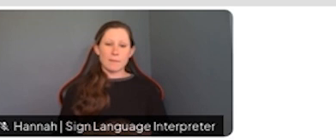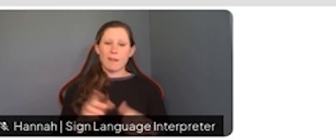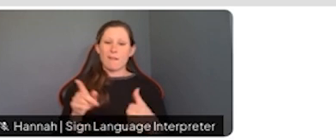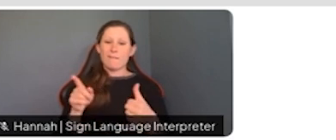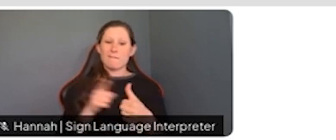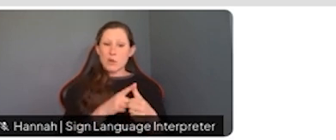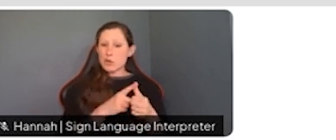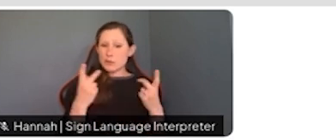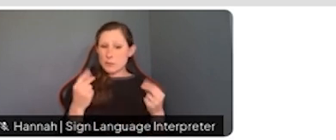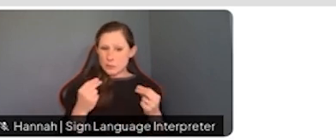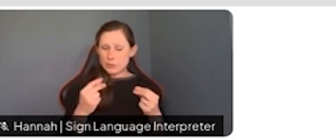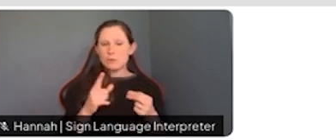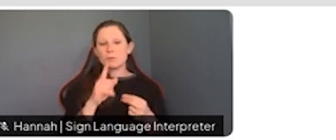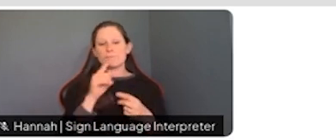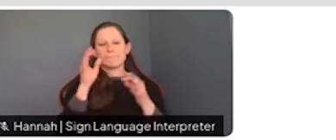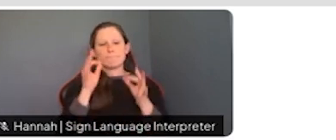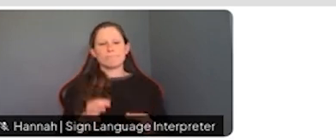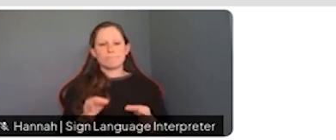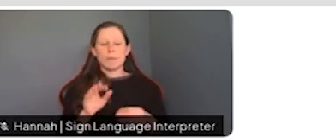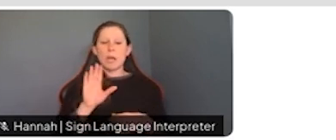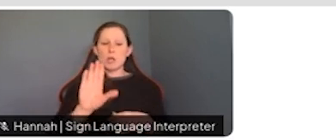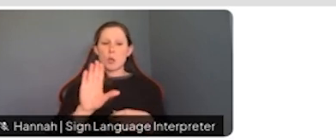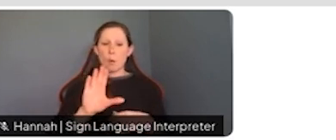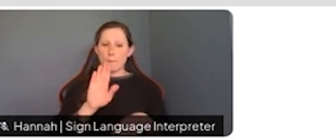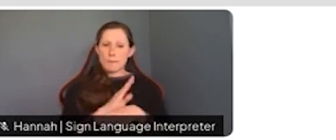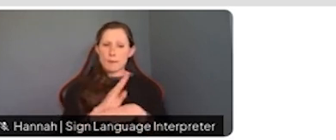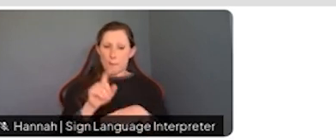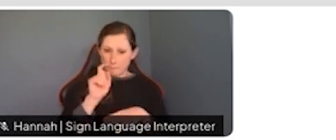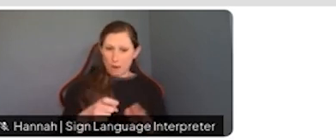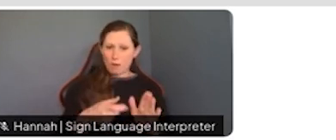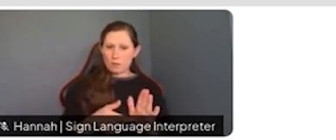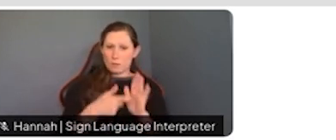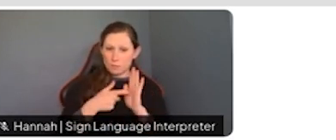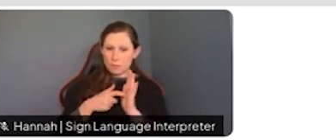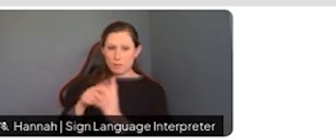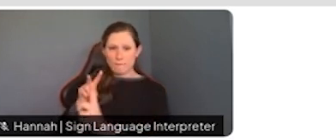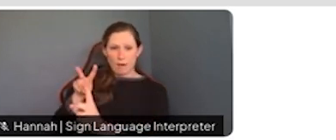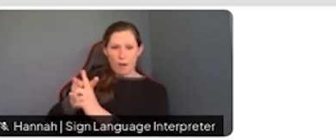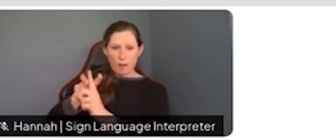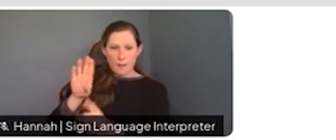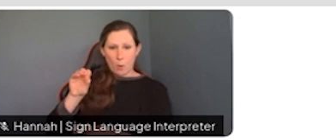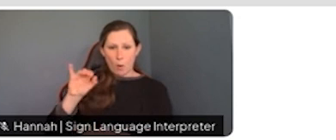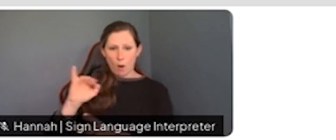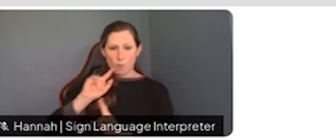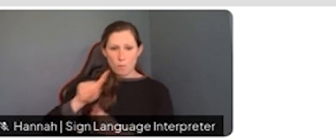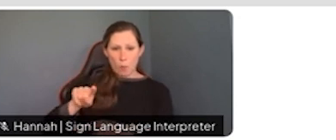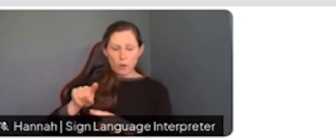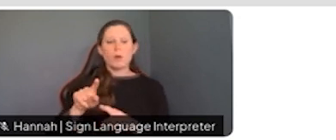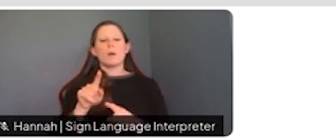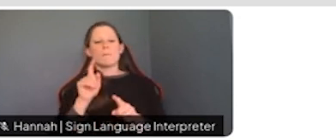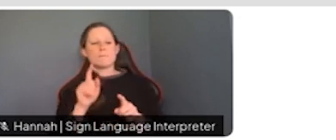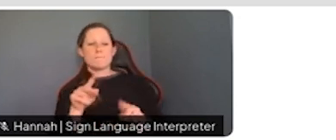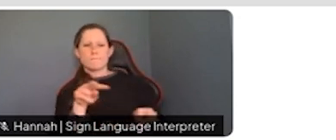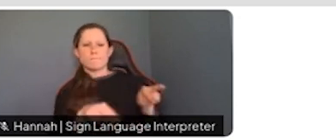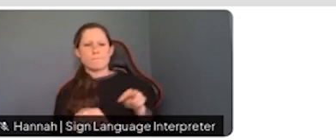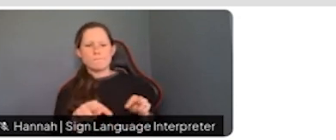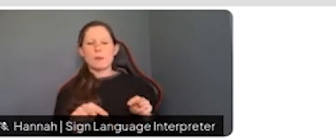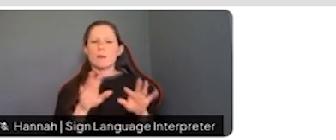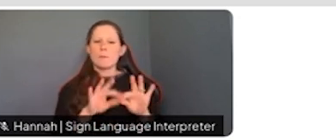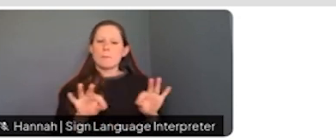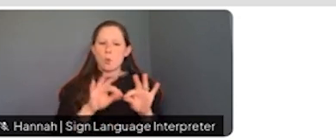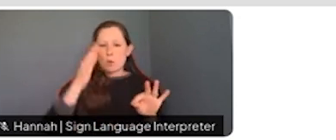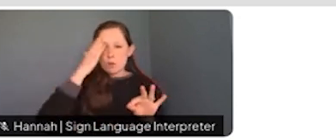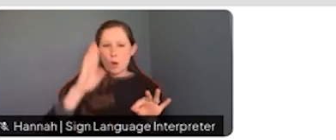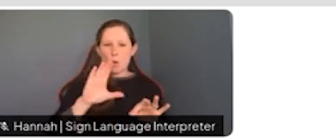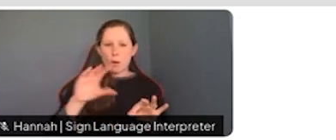determine if your small business needs to file a BOI report. And the important things under this is to know your company's entity structure. Is it an